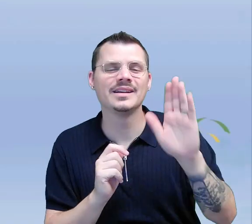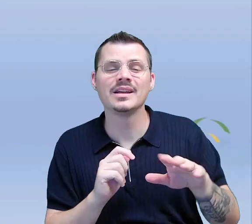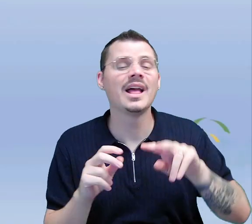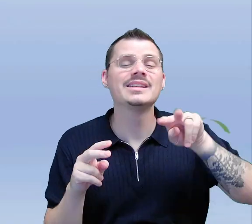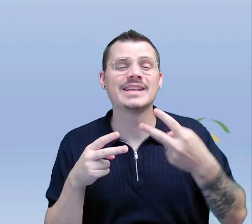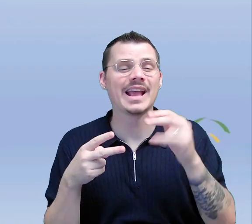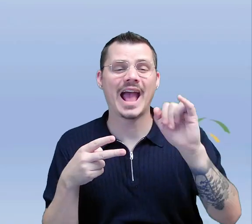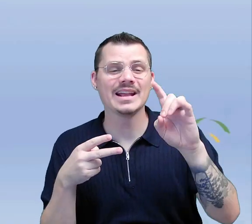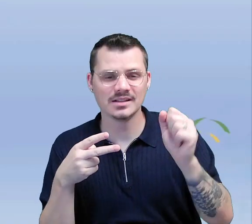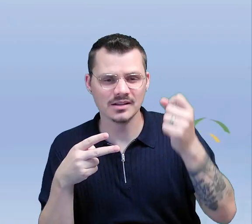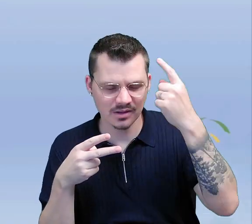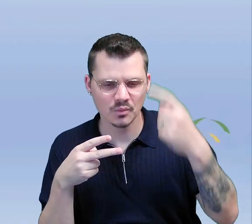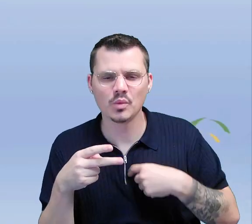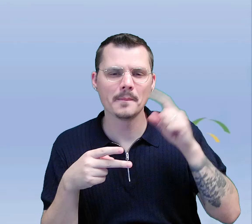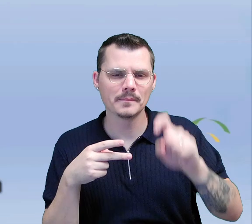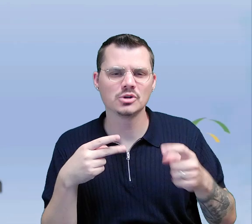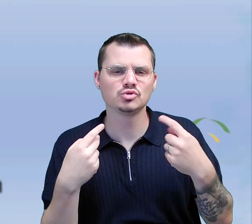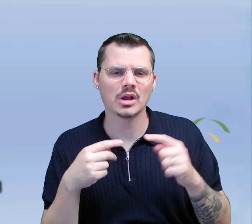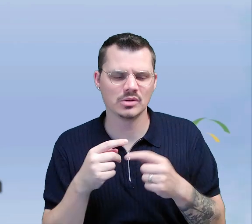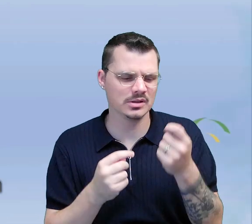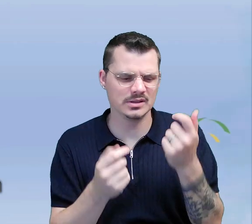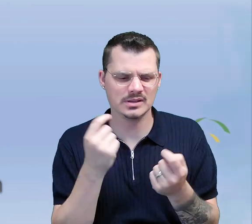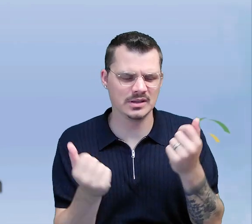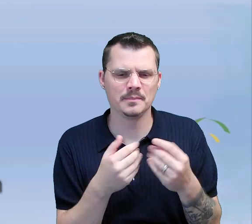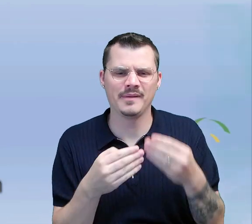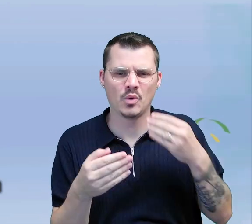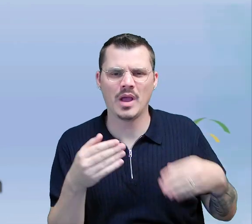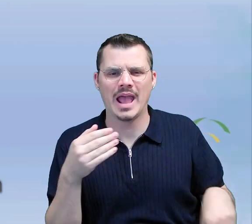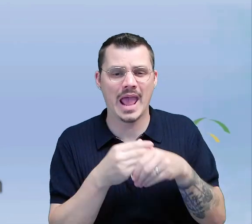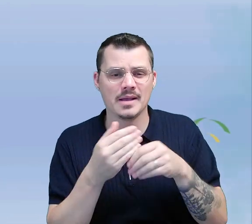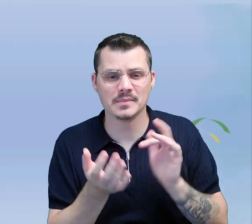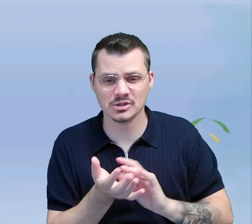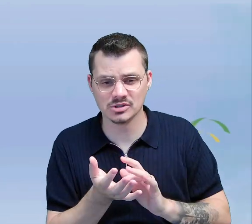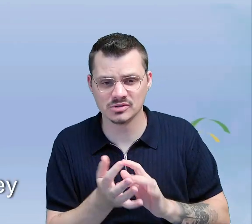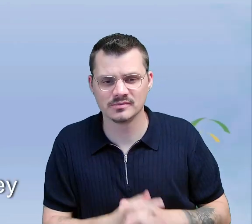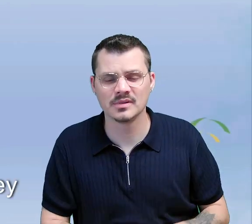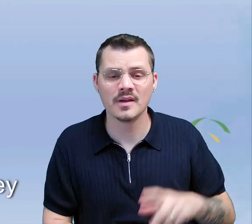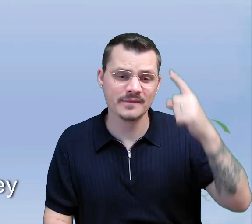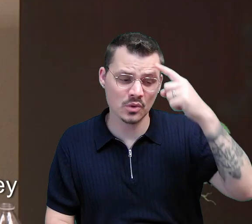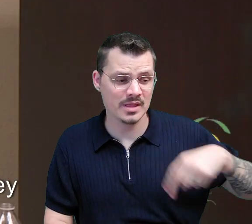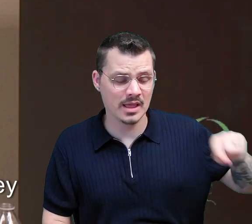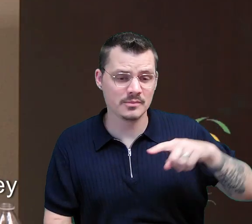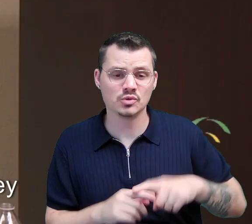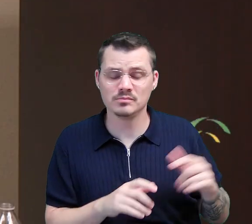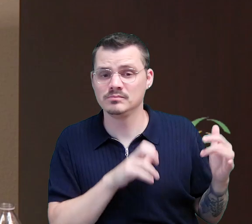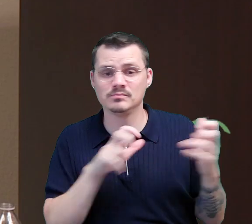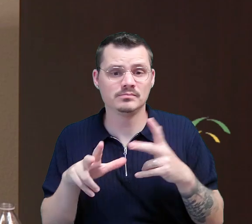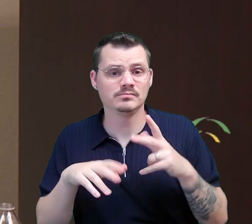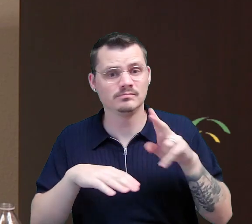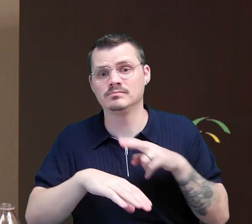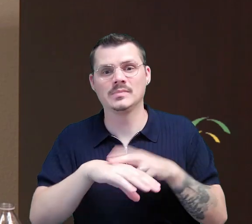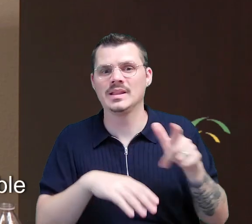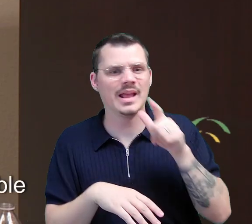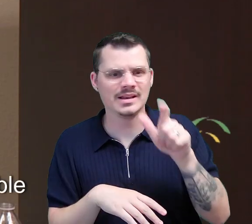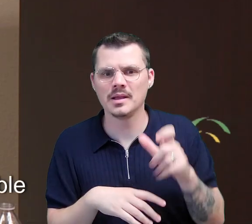idea is to subtract before we add, if we possibly can. For these people to be restored, they didn't